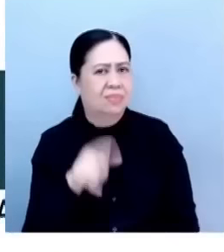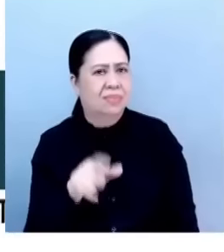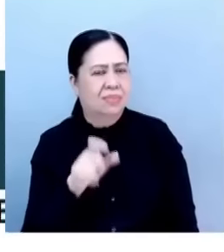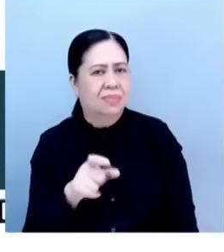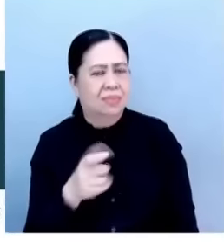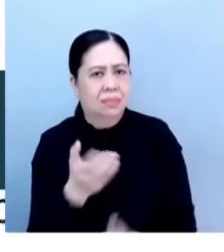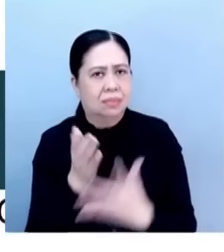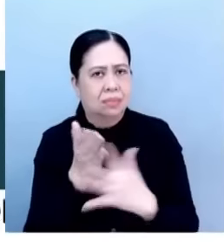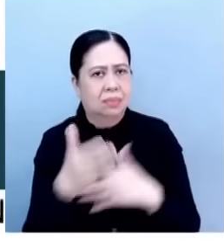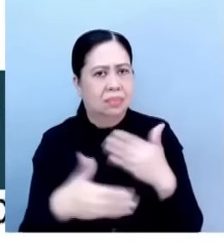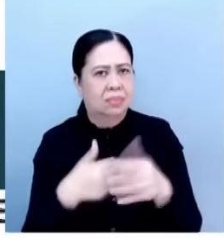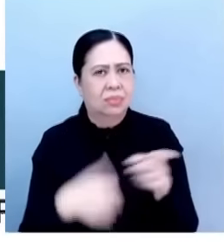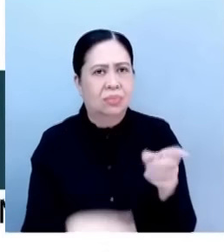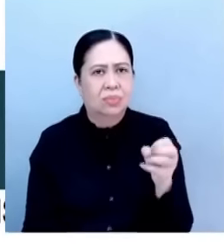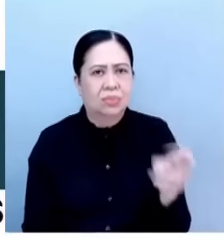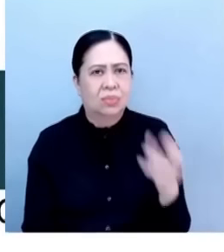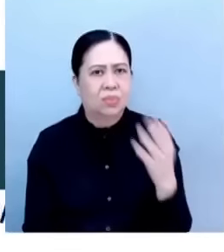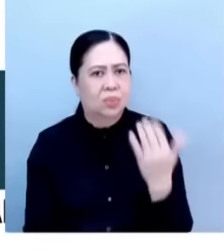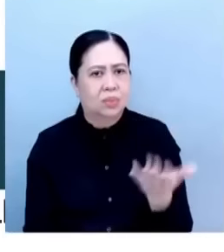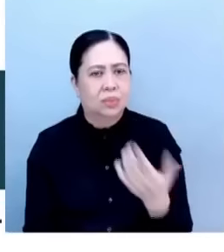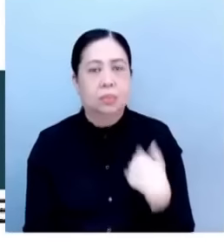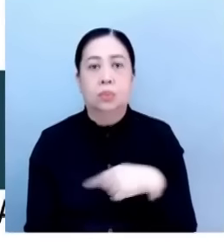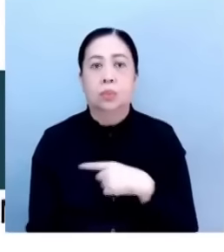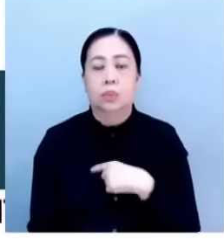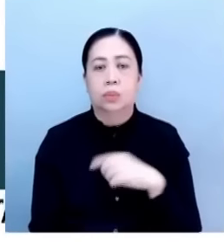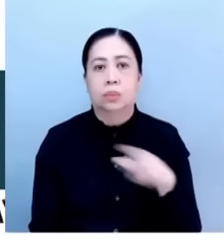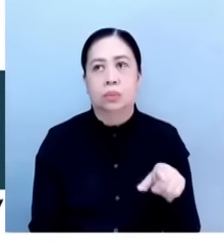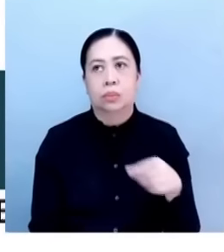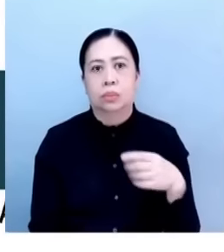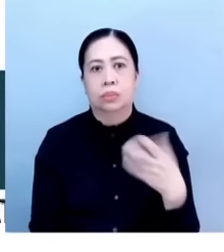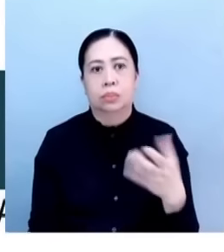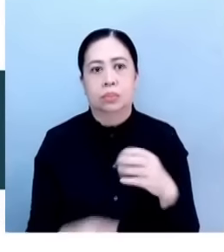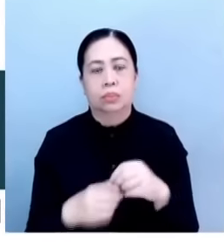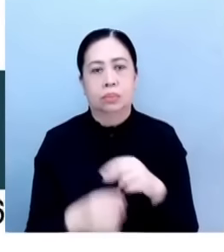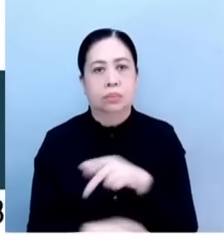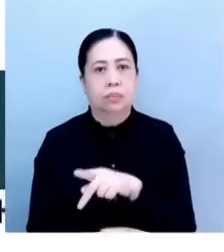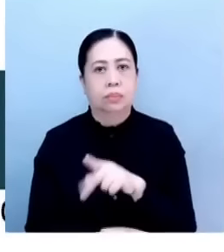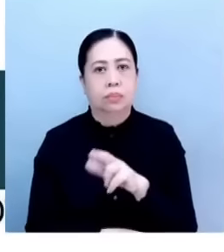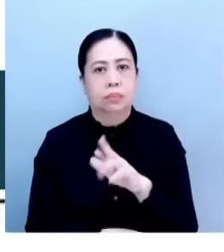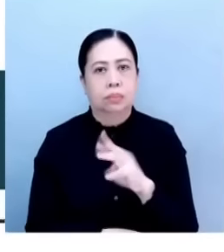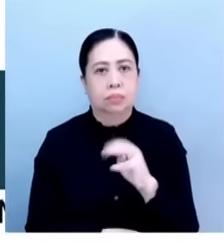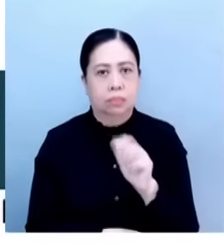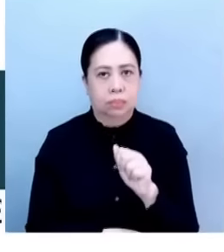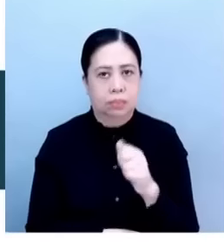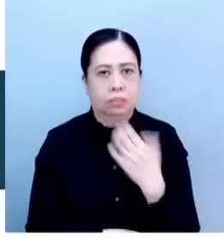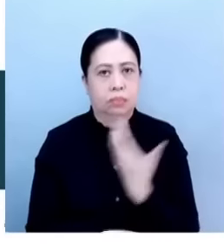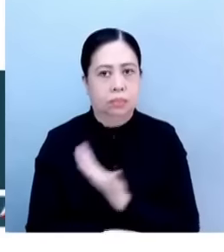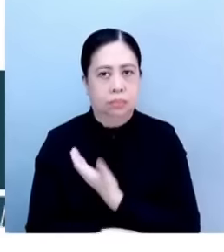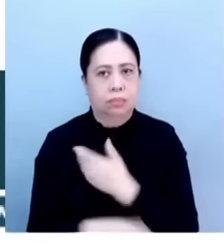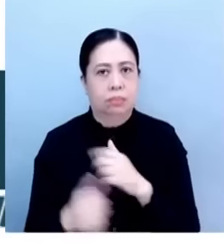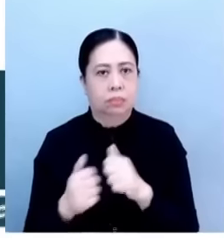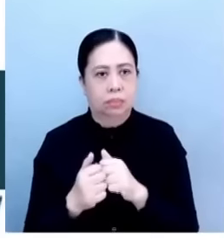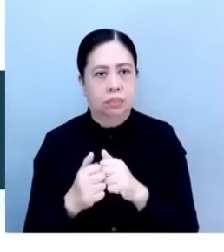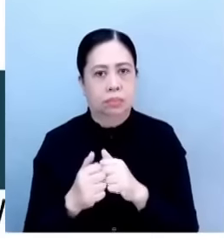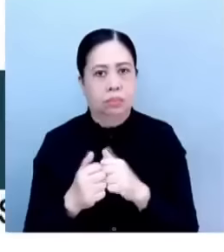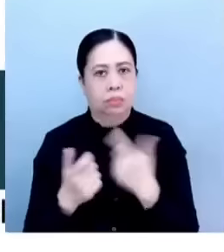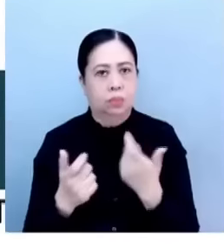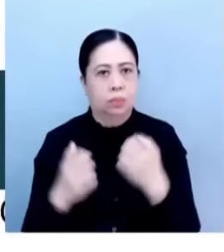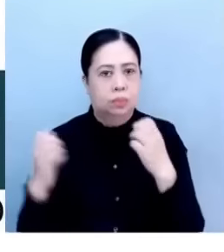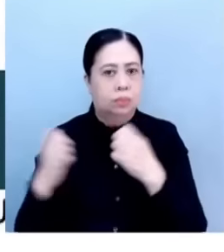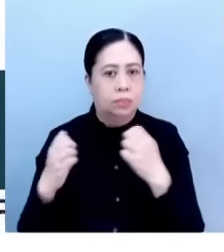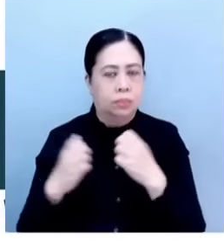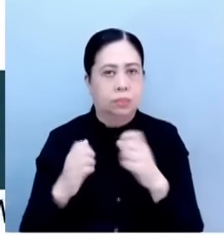then? We are the counsels of Firma, and of course, we expect